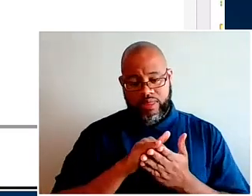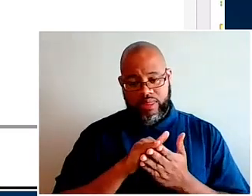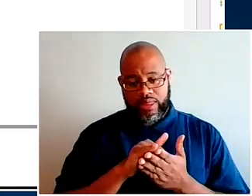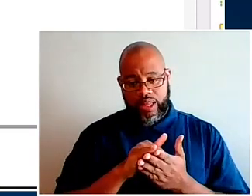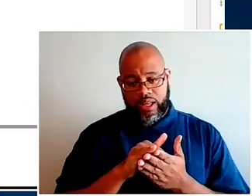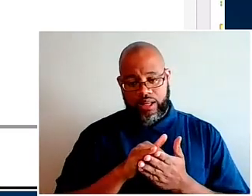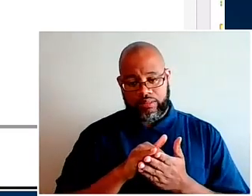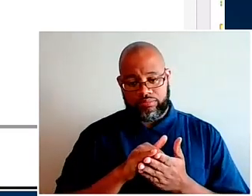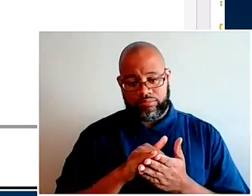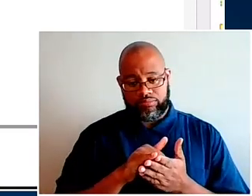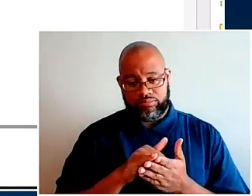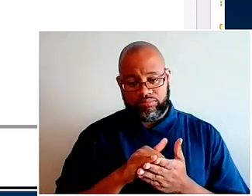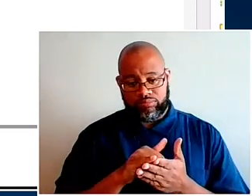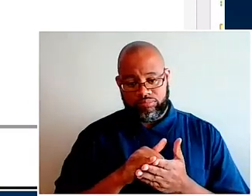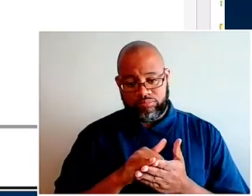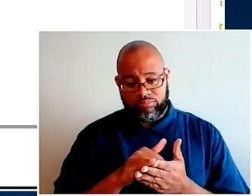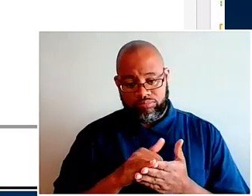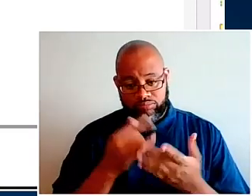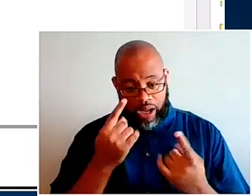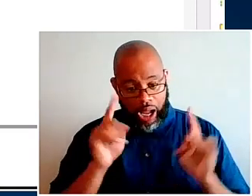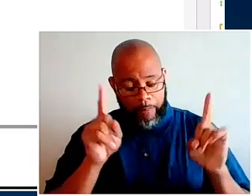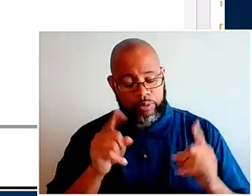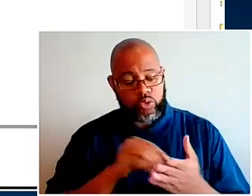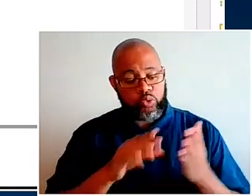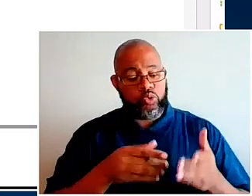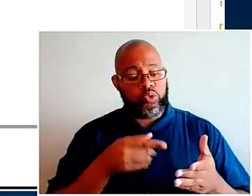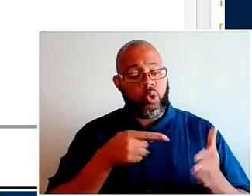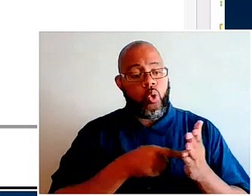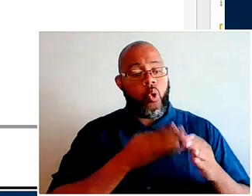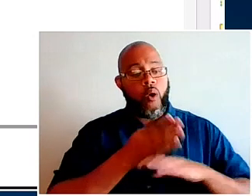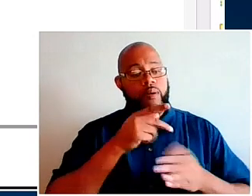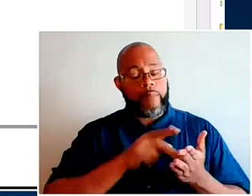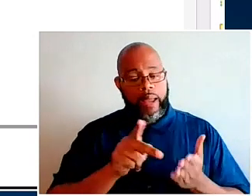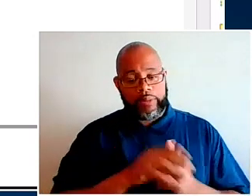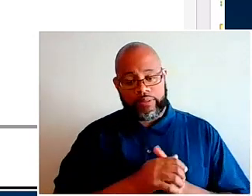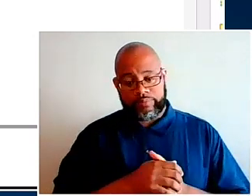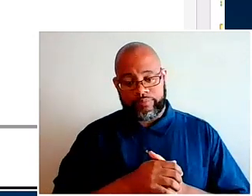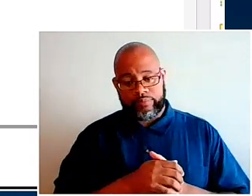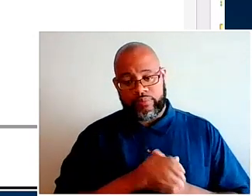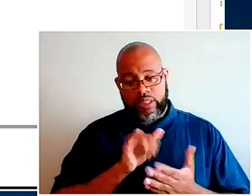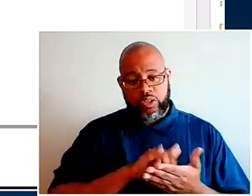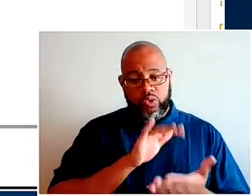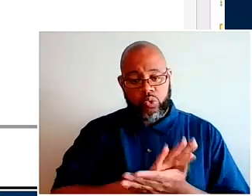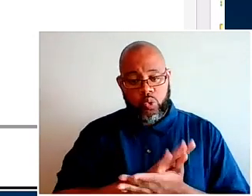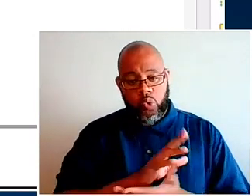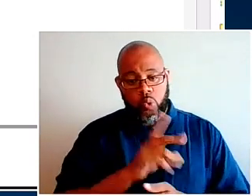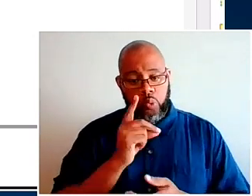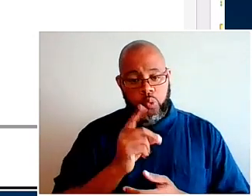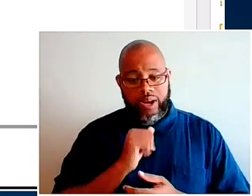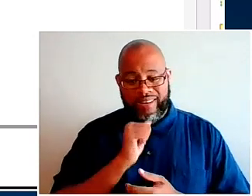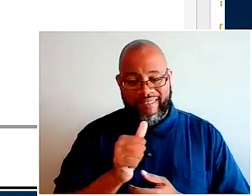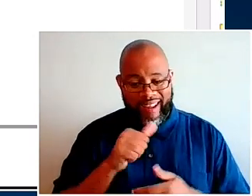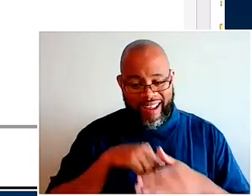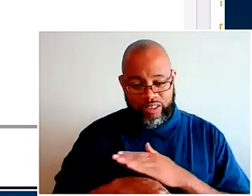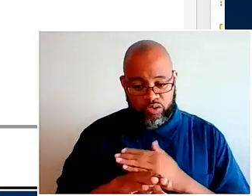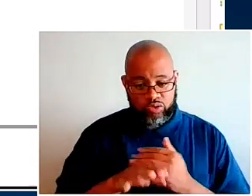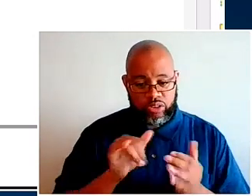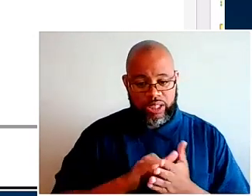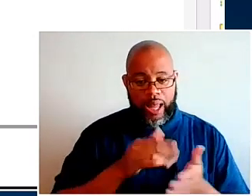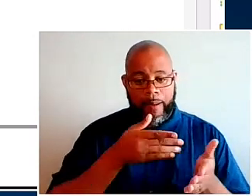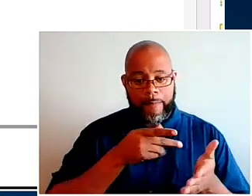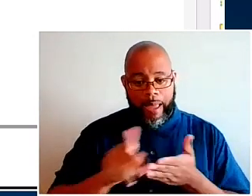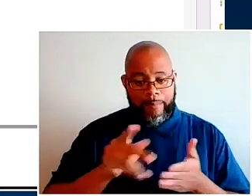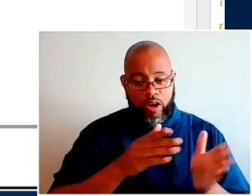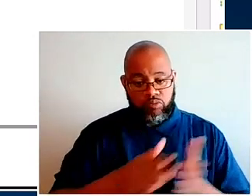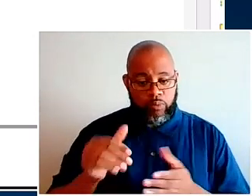where students owe overpayments, and it would be the situation where the school would not be entering into a repayment arrangement with the